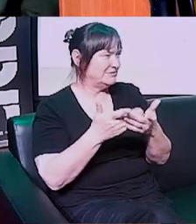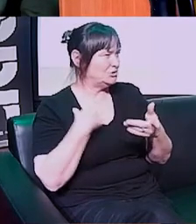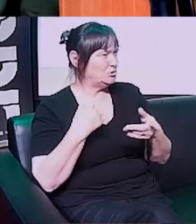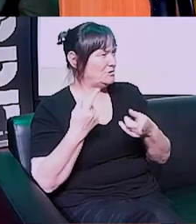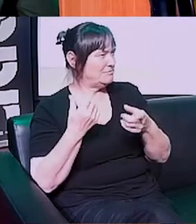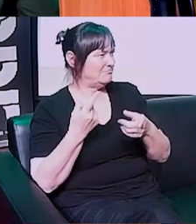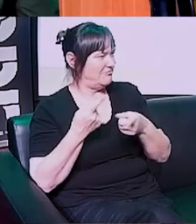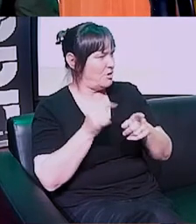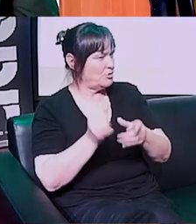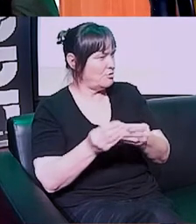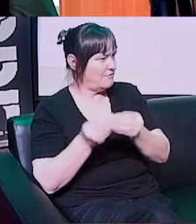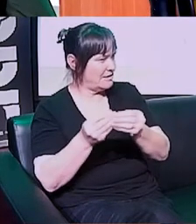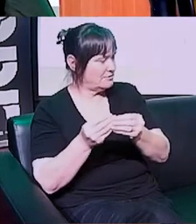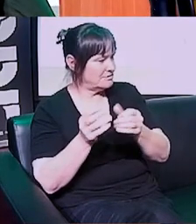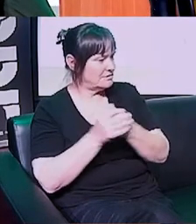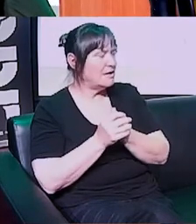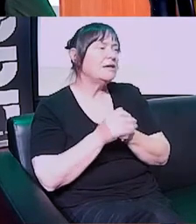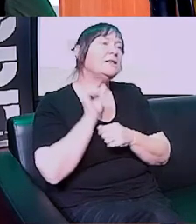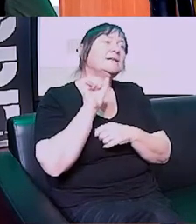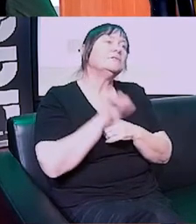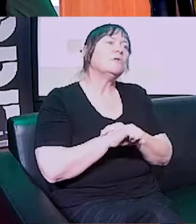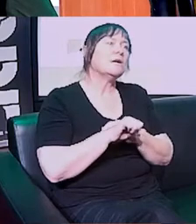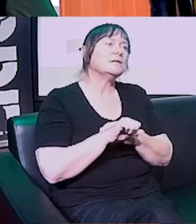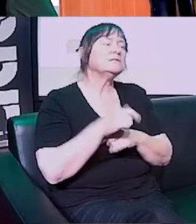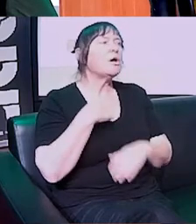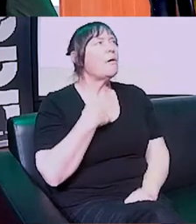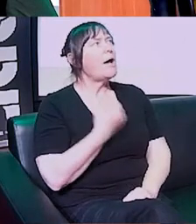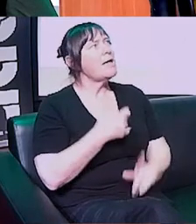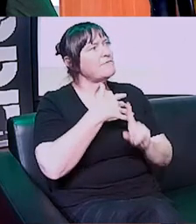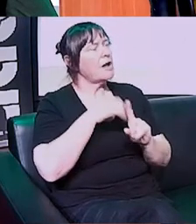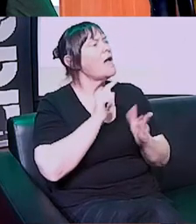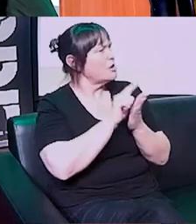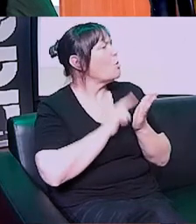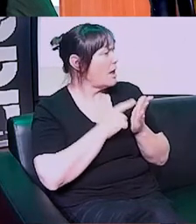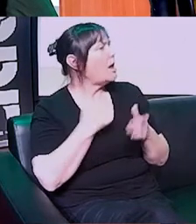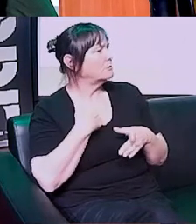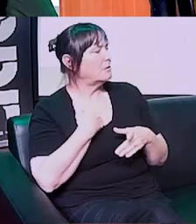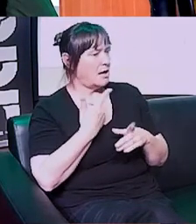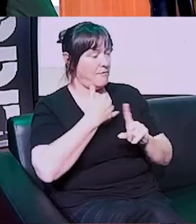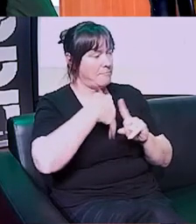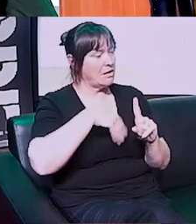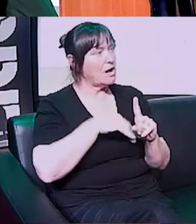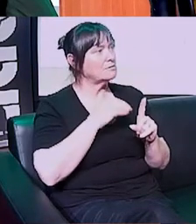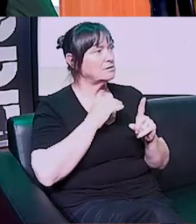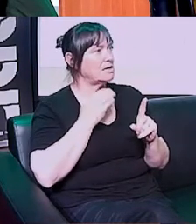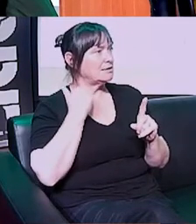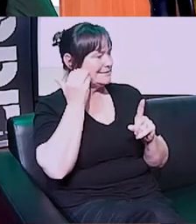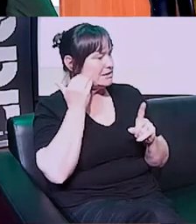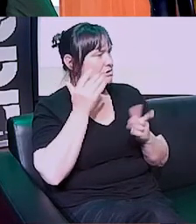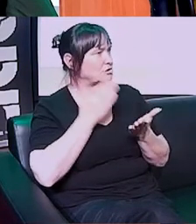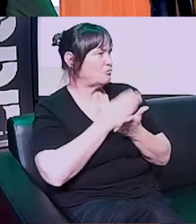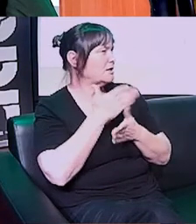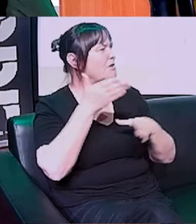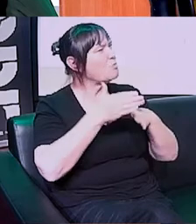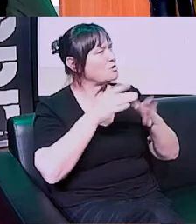spaces. So I've got a background in Indigenous rights and the environment. So I'm a lawyer by training. So I've worked at the United Nations and that